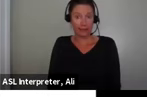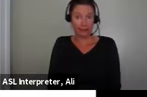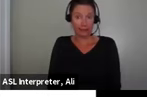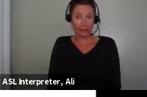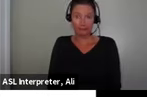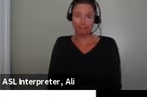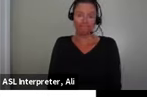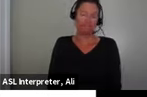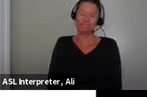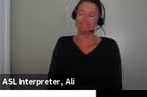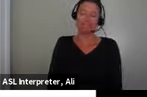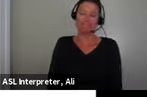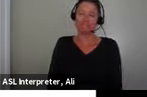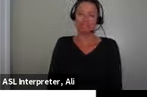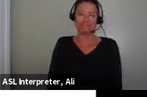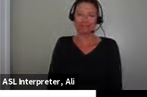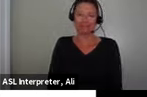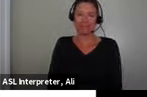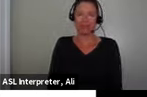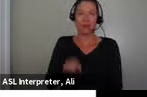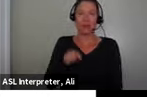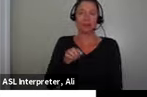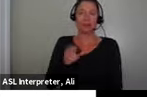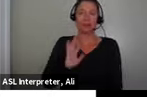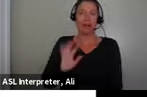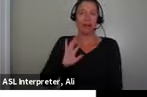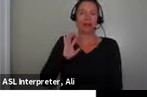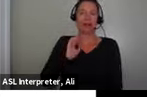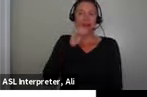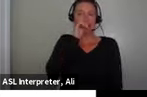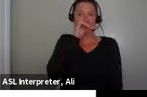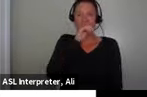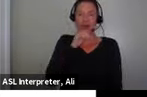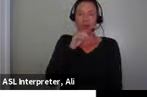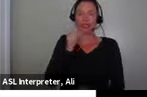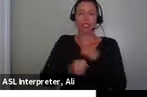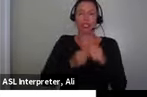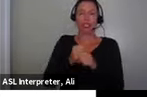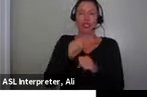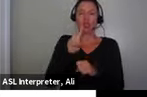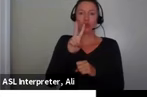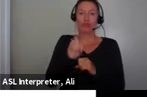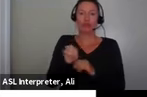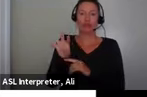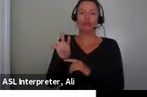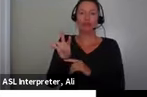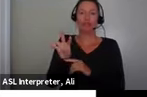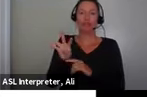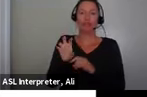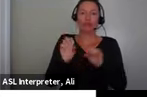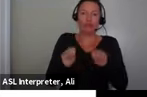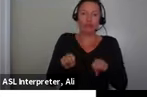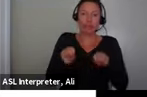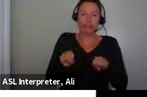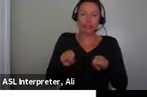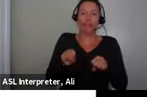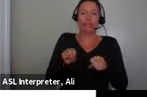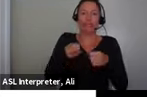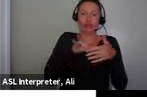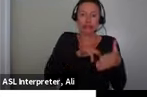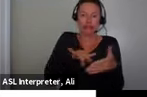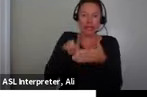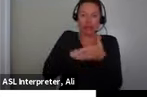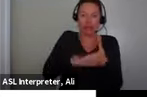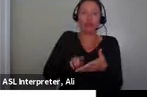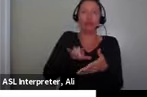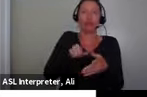No, we can go back to 2000 feasibility study, 2007. And the whole purpose of that